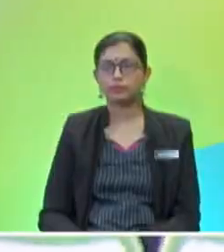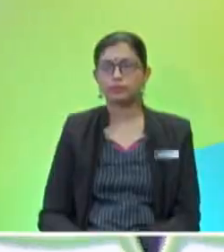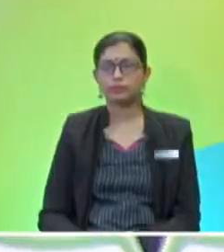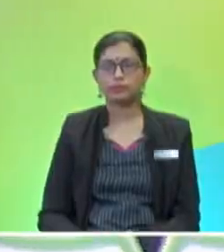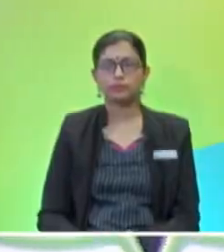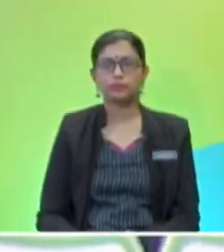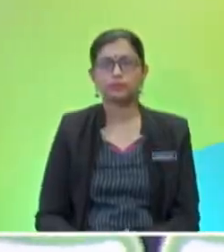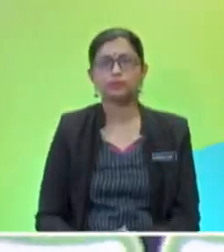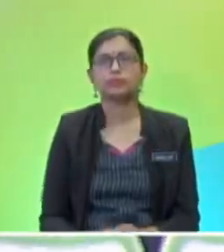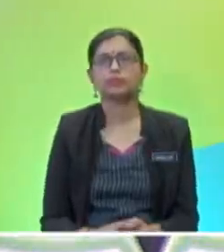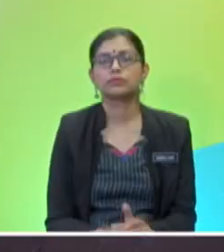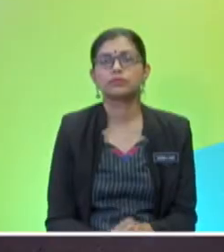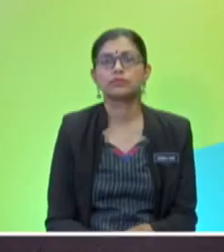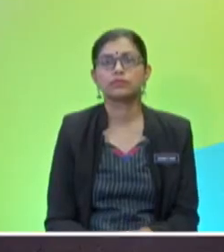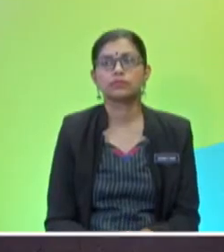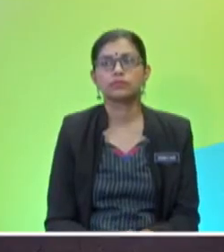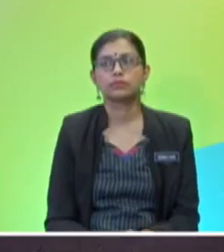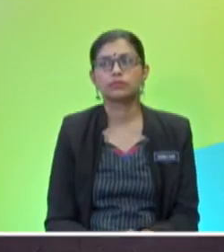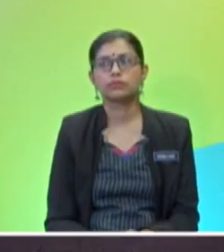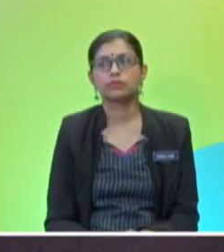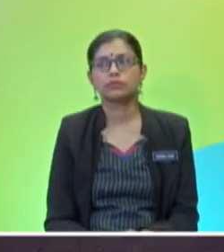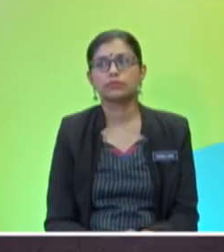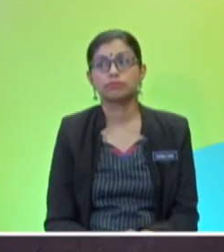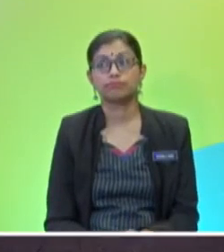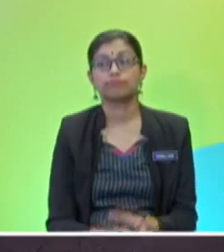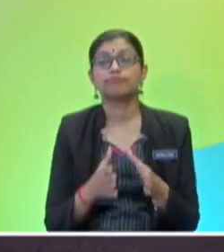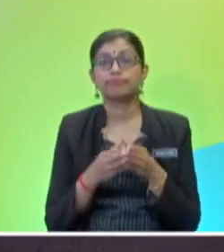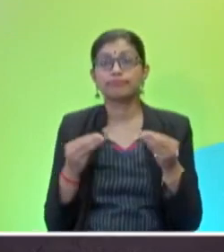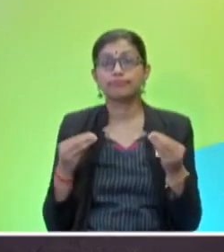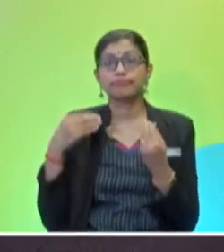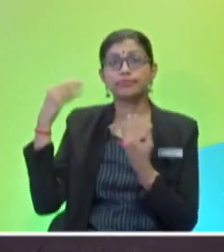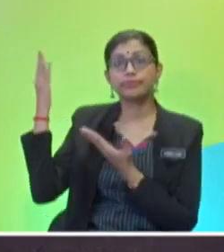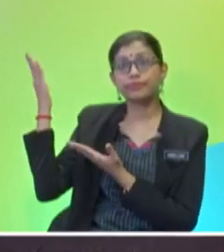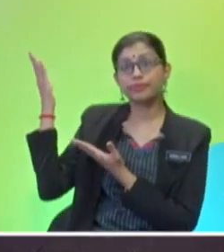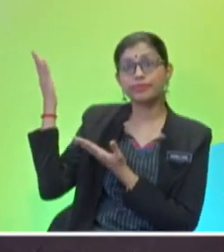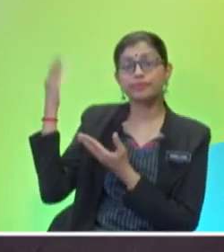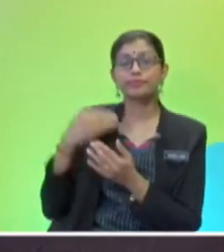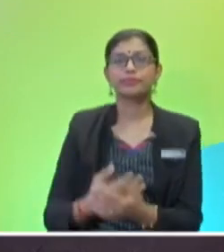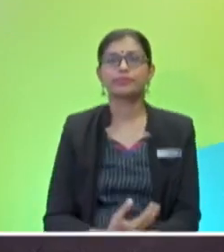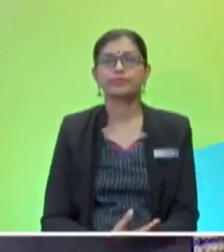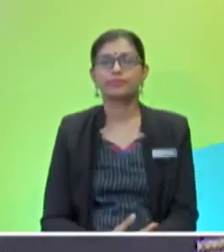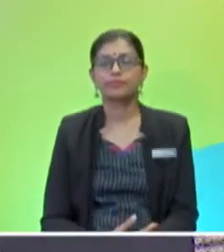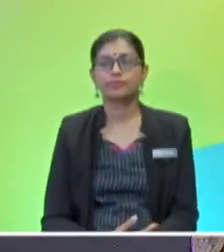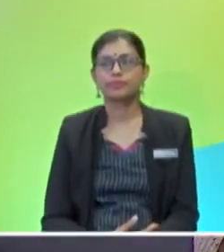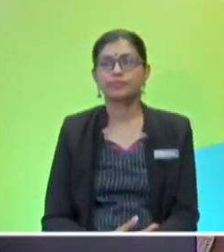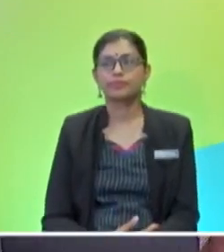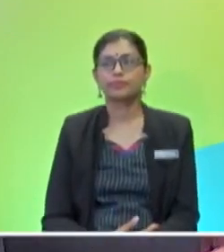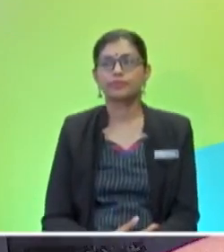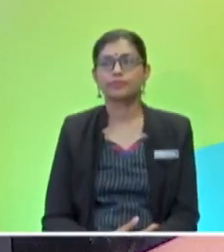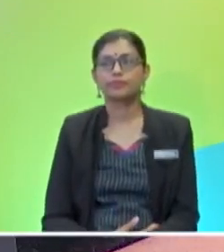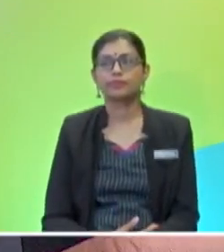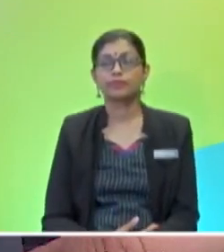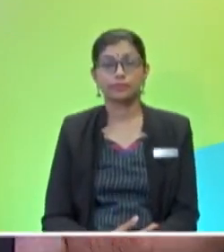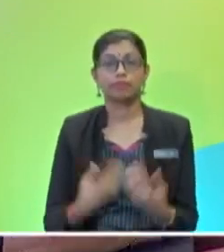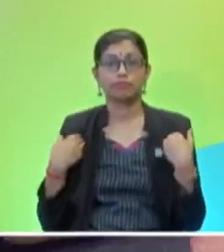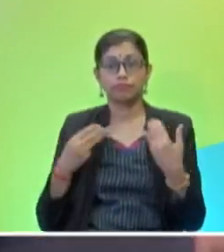this scrapbook is almost complete. that's Thank you, Abang right. So Sean. check this out. Look at Yes. this. So at the top again, we have the